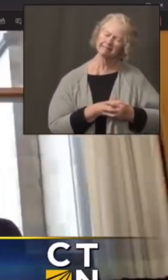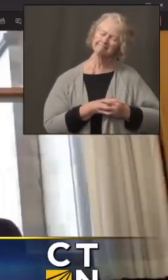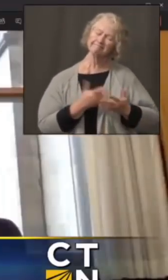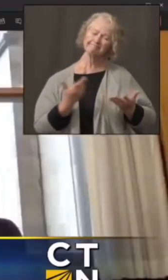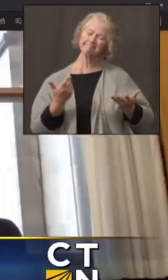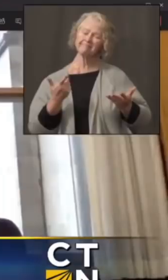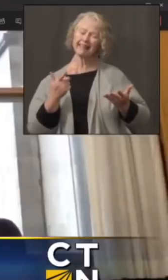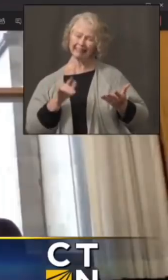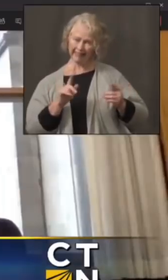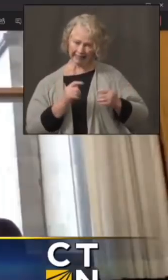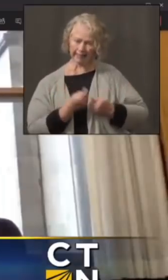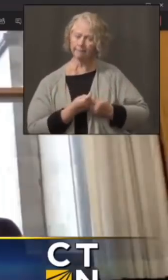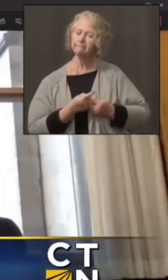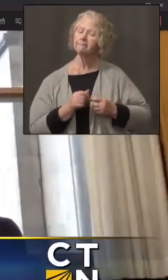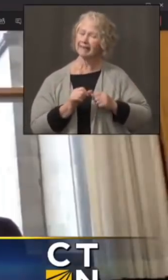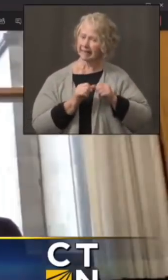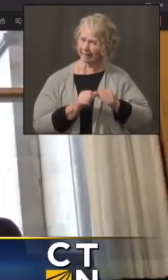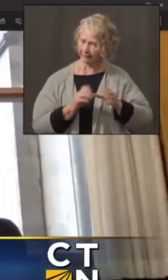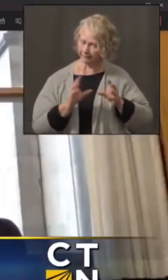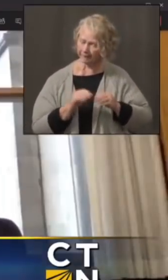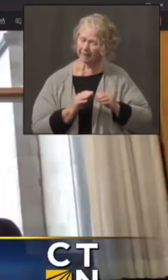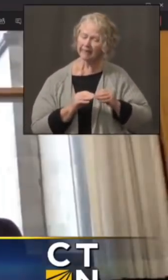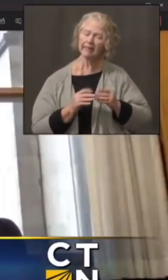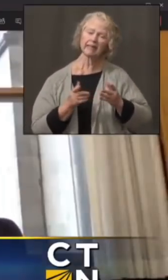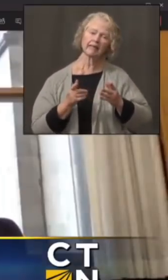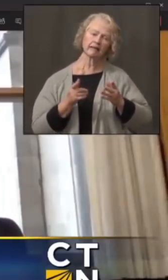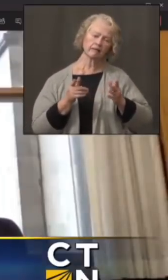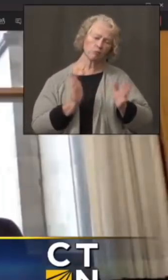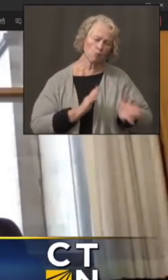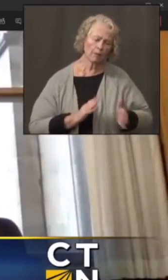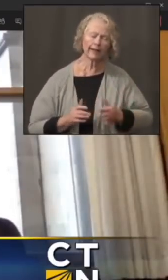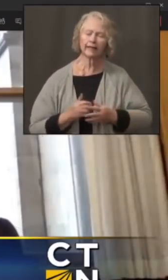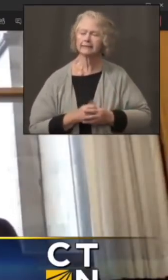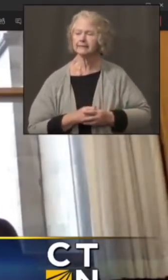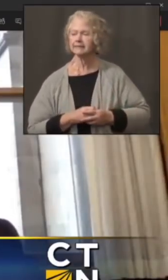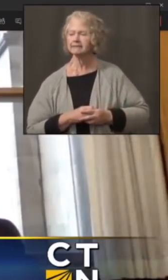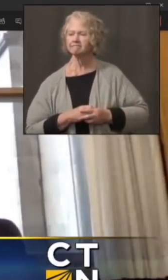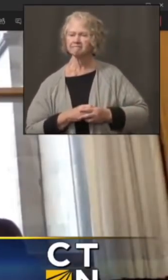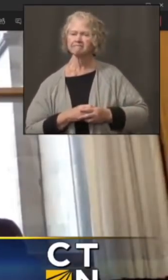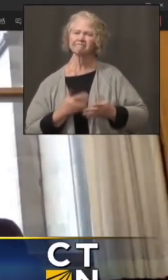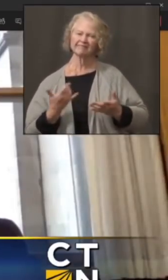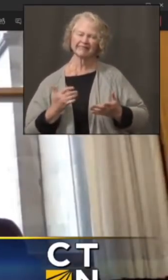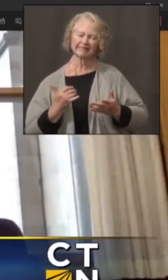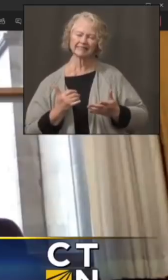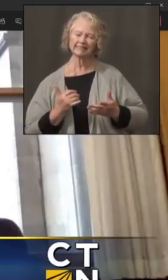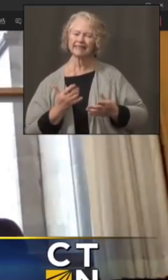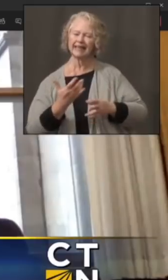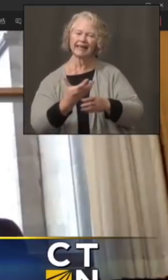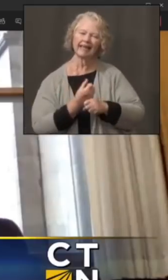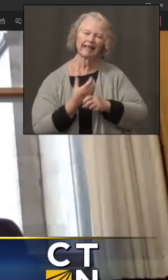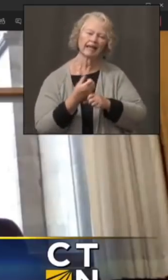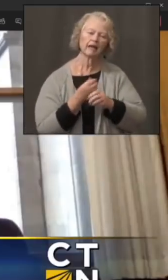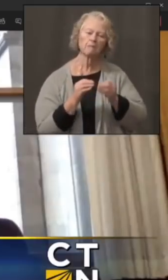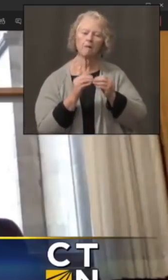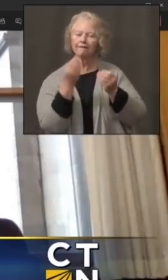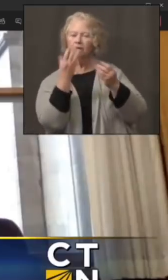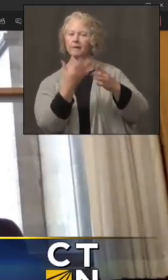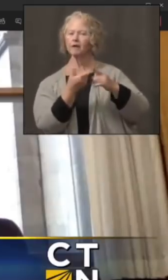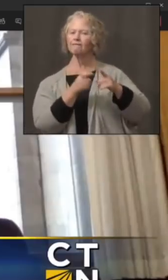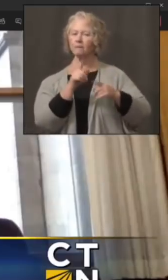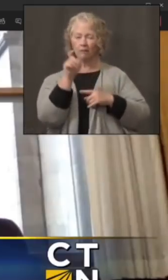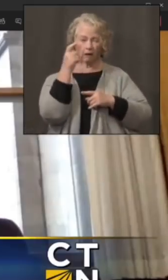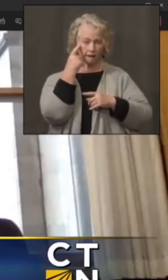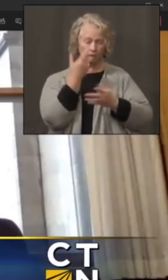update. The teams have been meeting, the subcommittees have been getting organized, continuing to receive some guidance from the federal government.